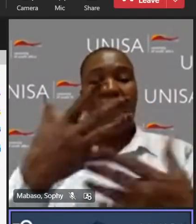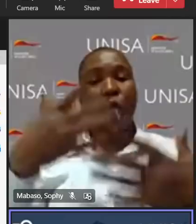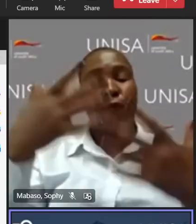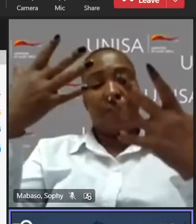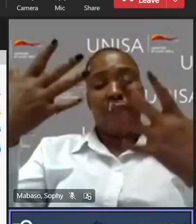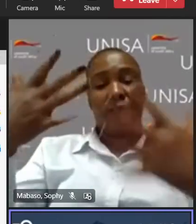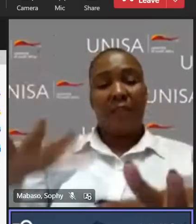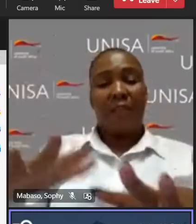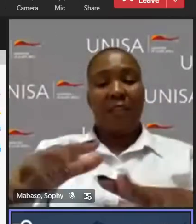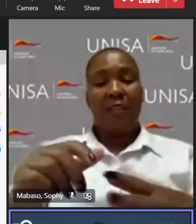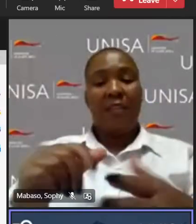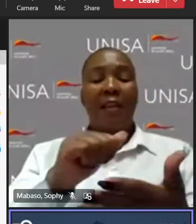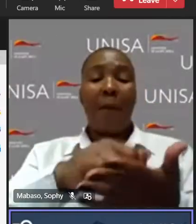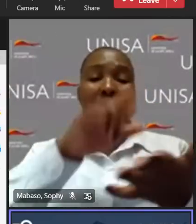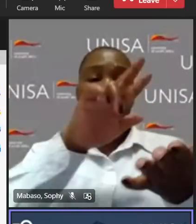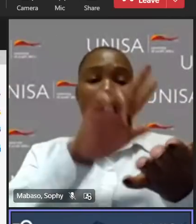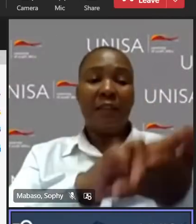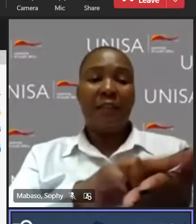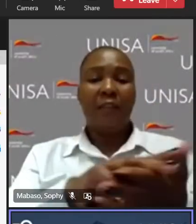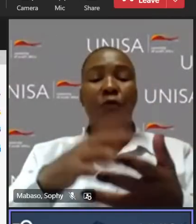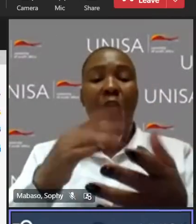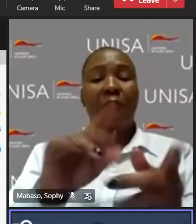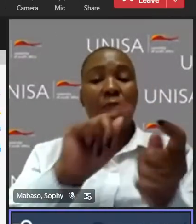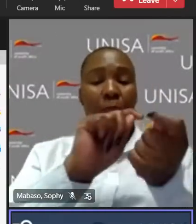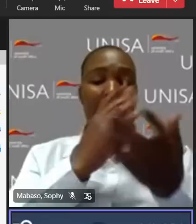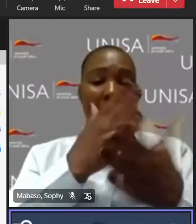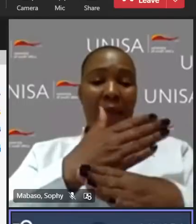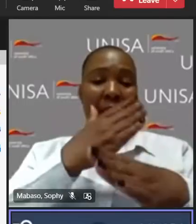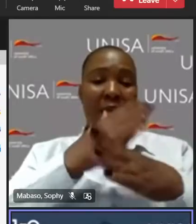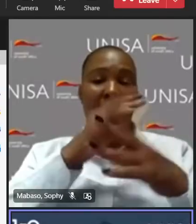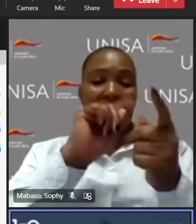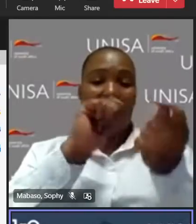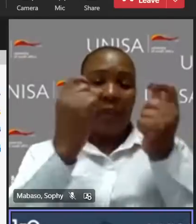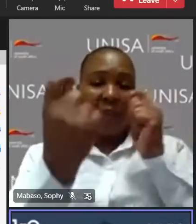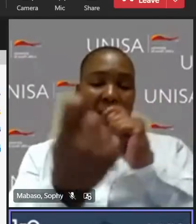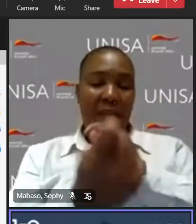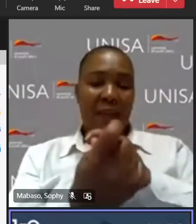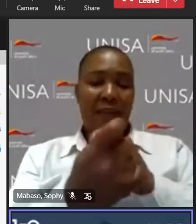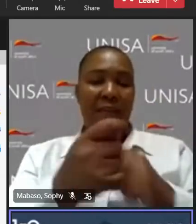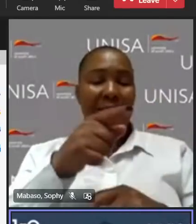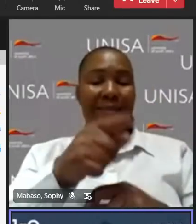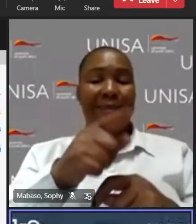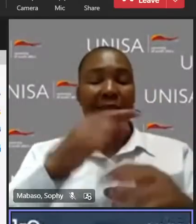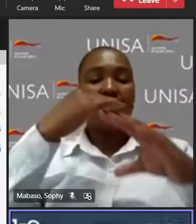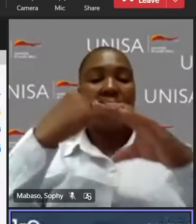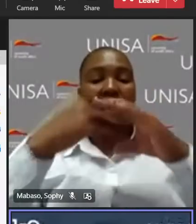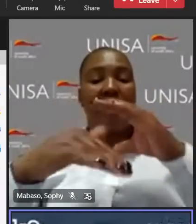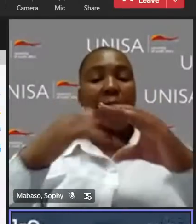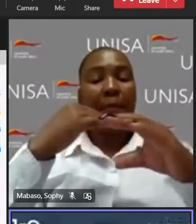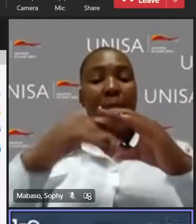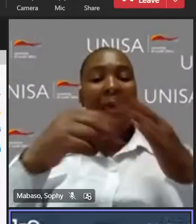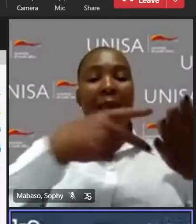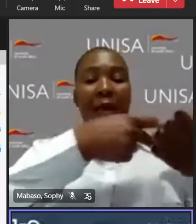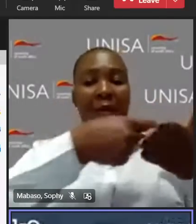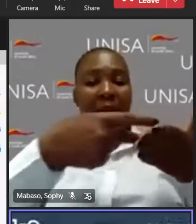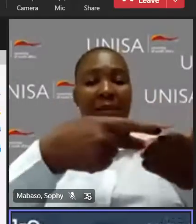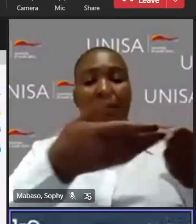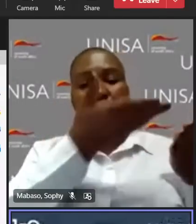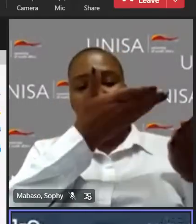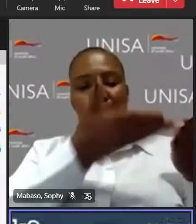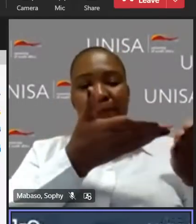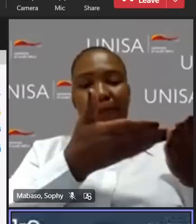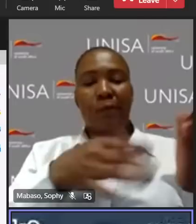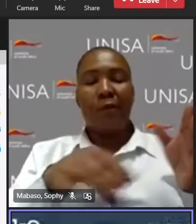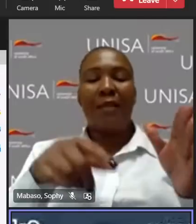application. If you want to make an amendment, this is the email address to send it to. So it is very,